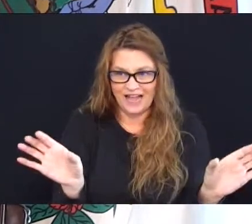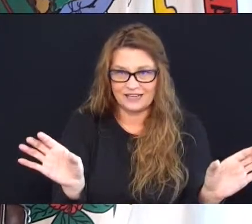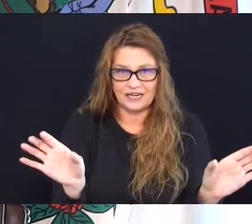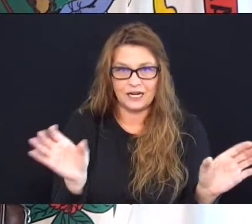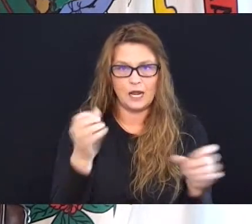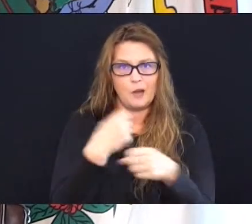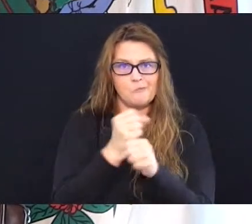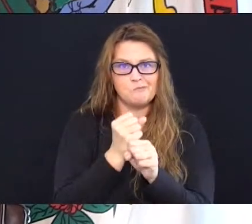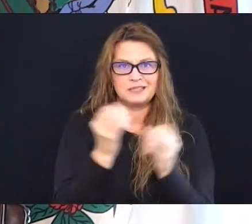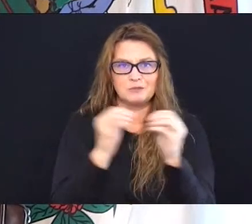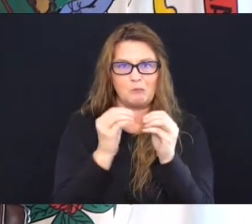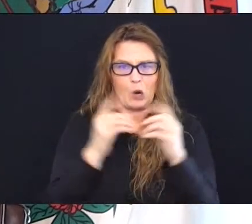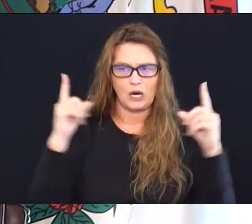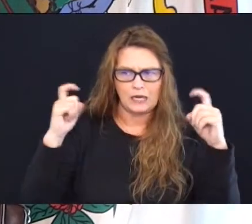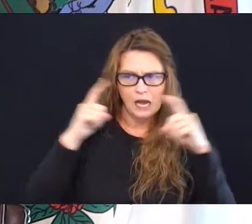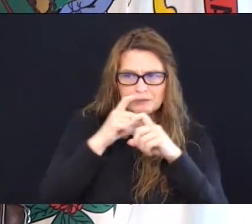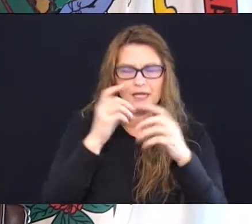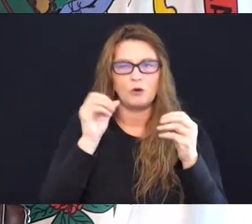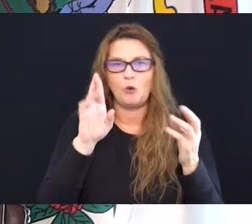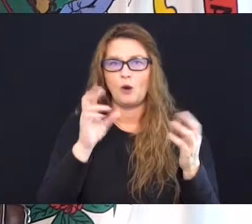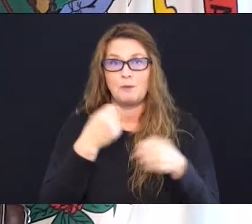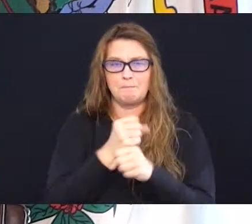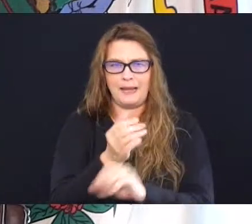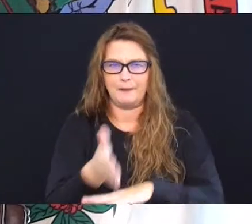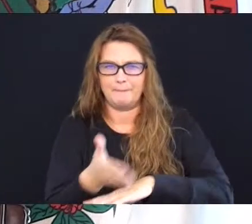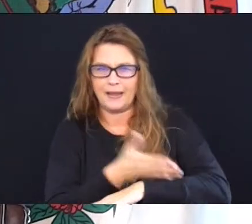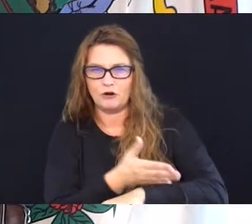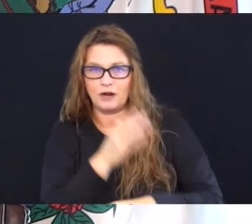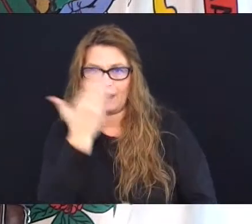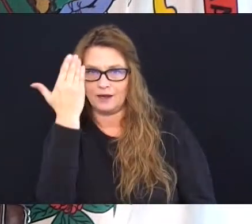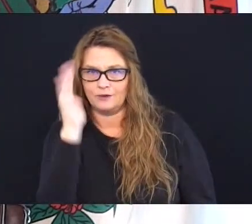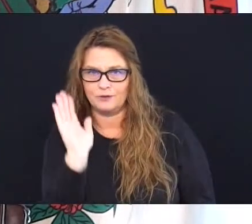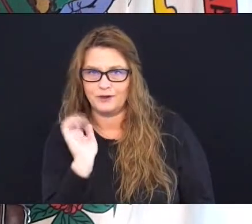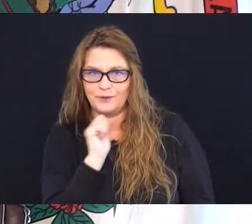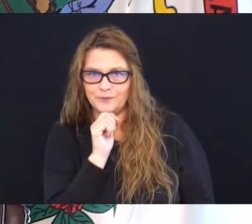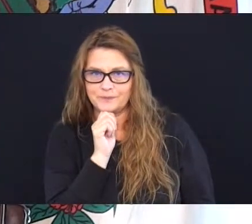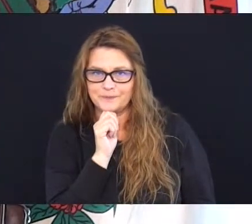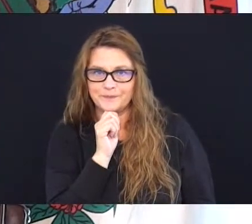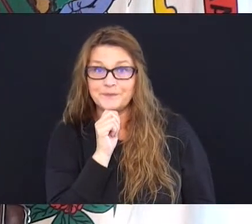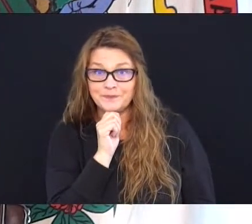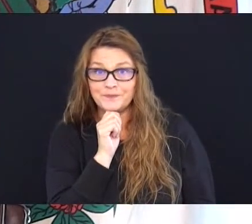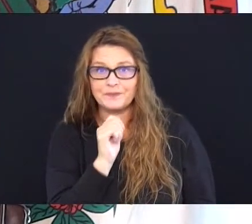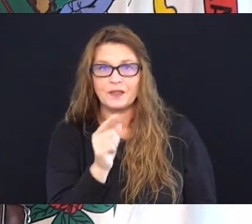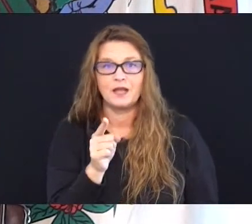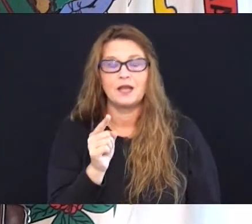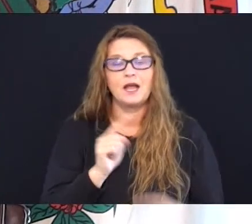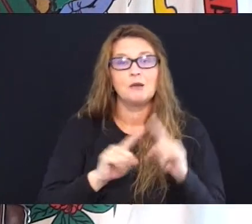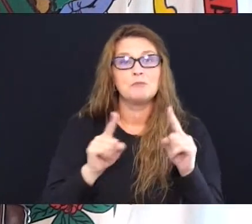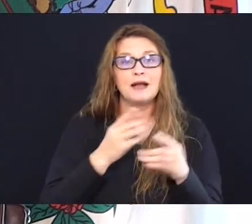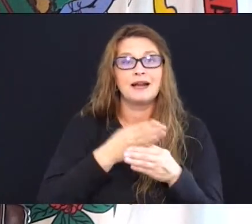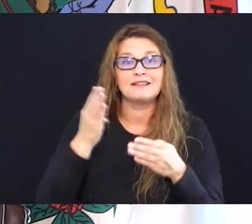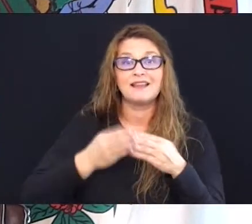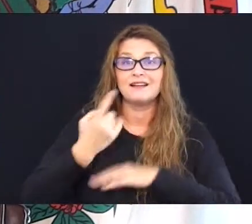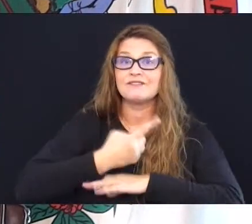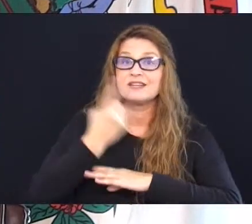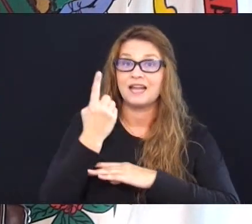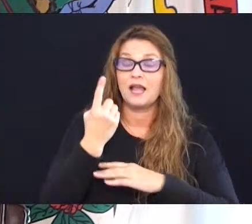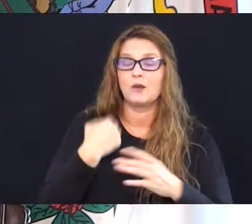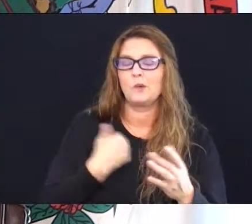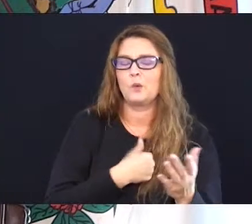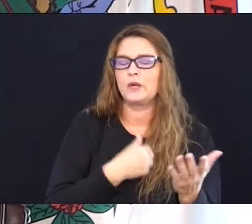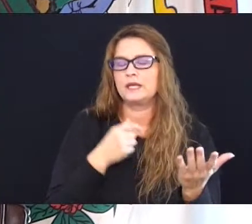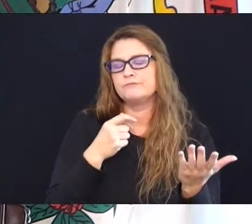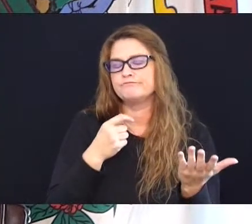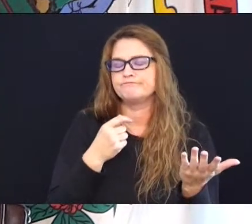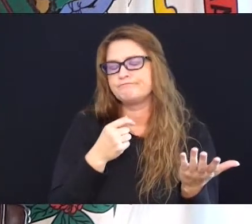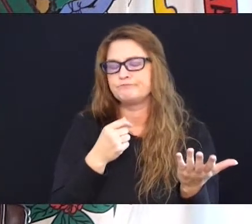more complicated or does it make it better? And, but in the end, at the end of the day, I think